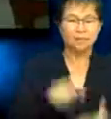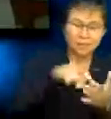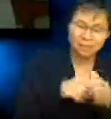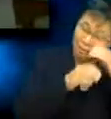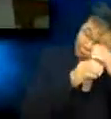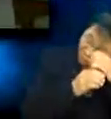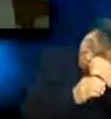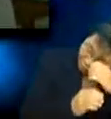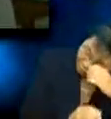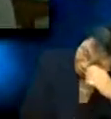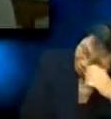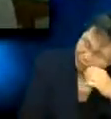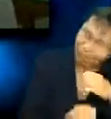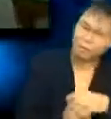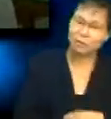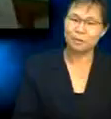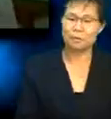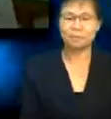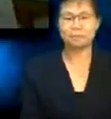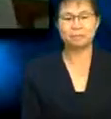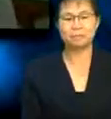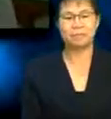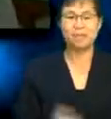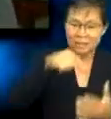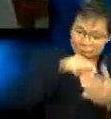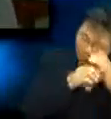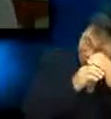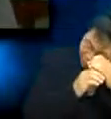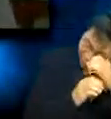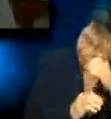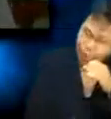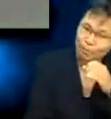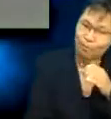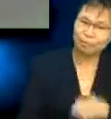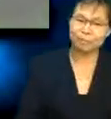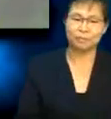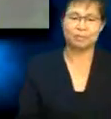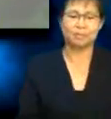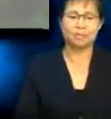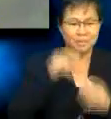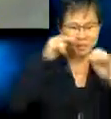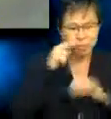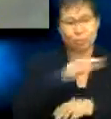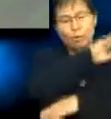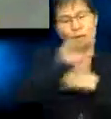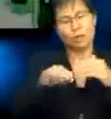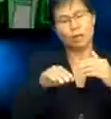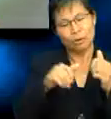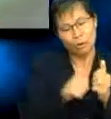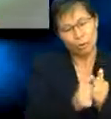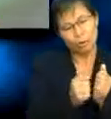This is a microscope. A microscope. You see them all with